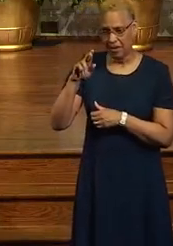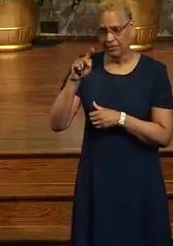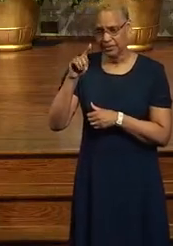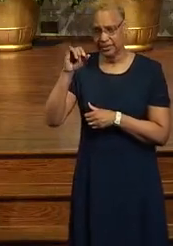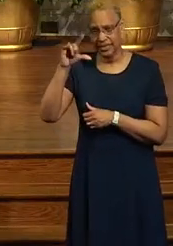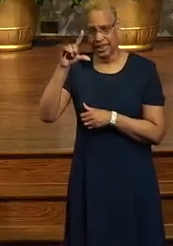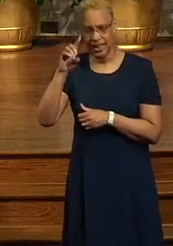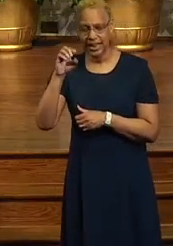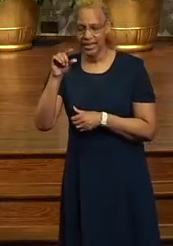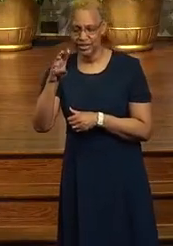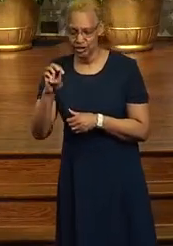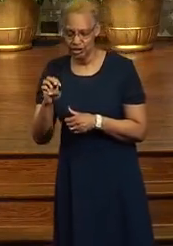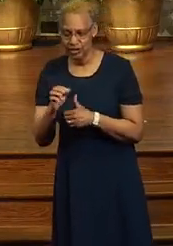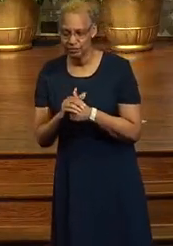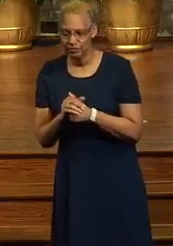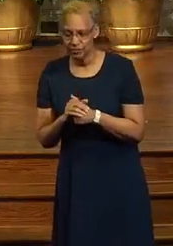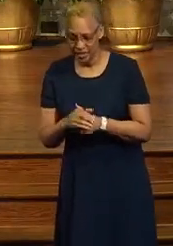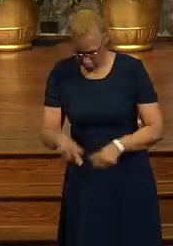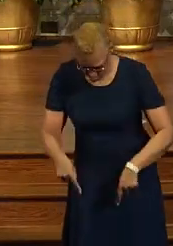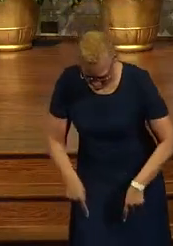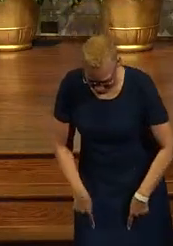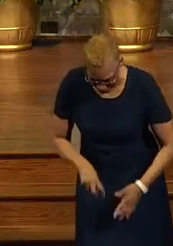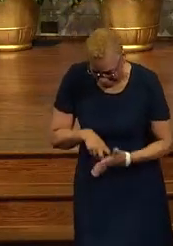arthritis in the knee.